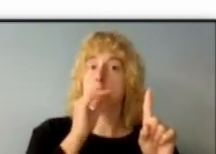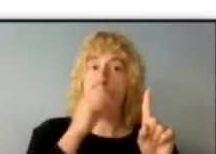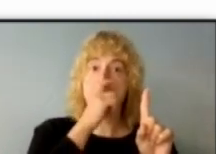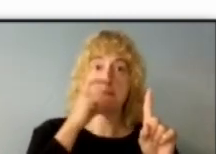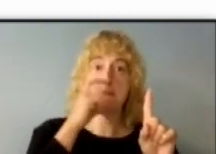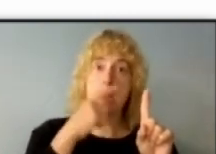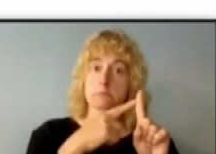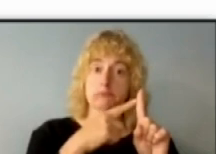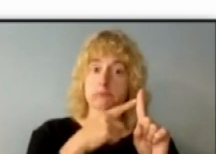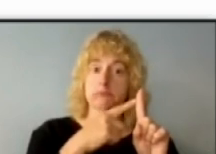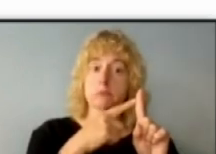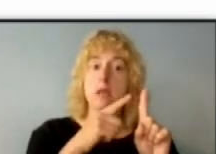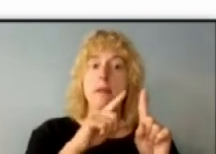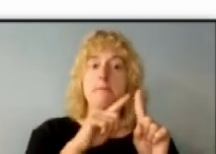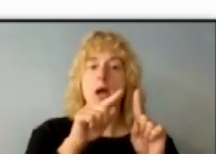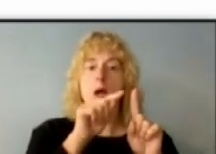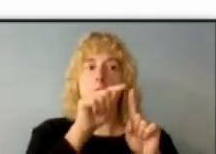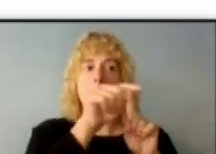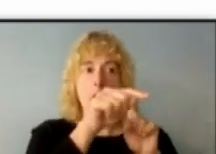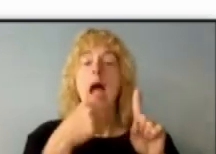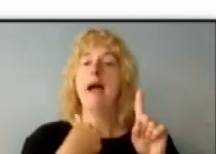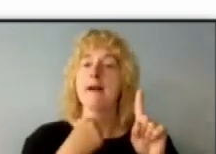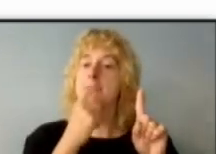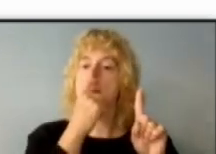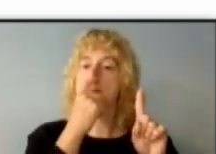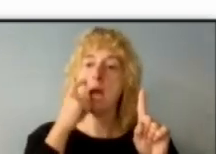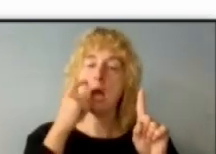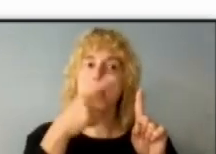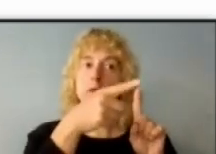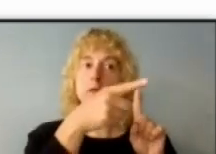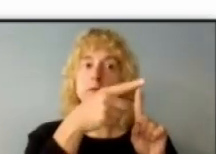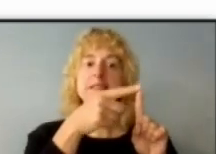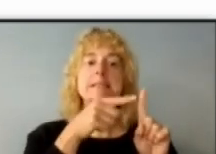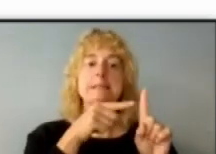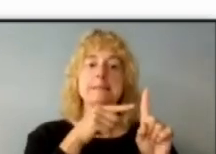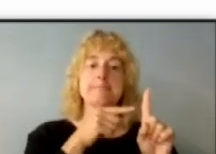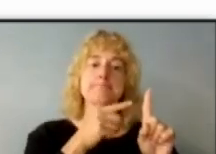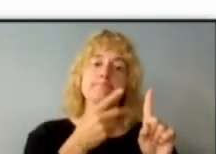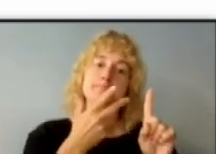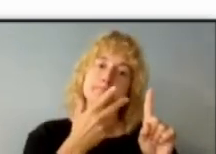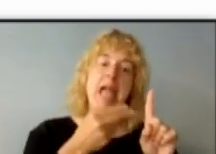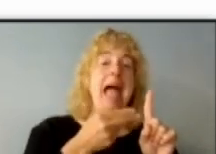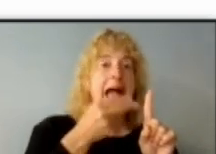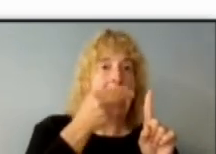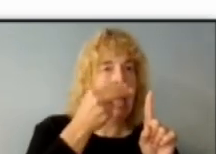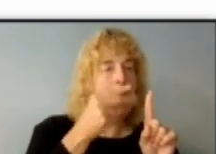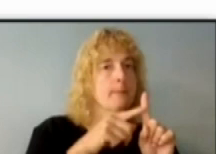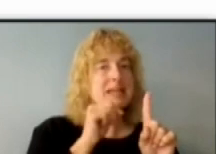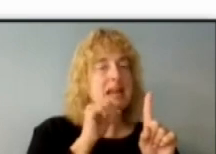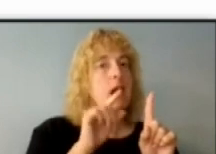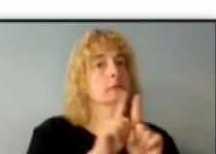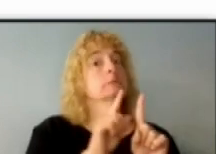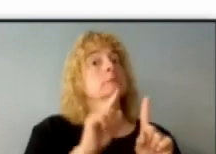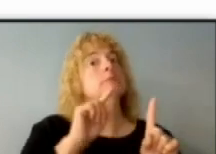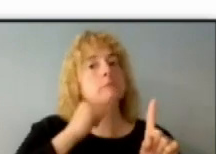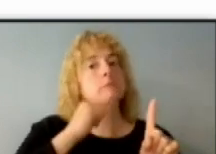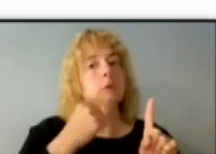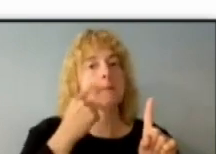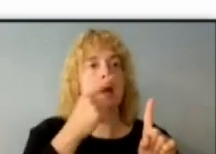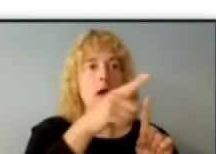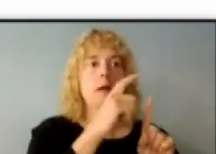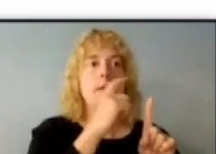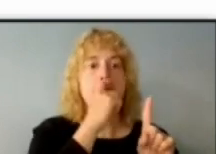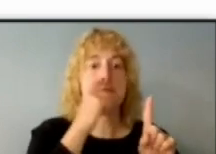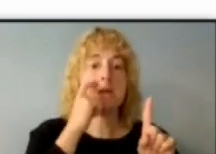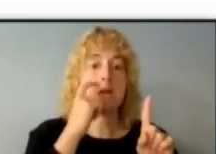higher because this person is the one projecting the virus. A lower level of transmission is when someone who is projecting